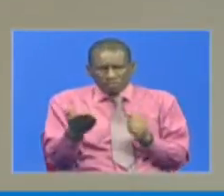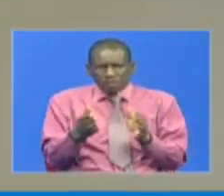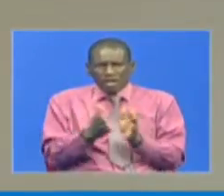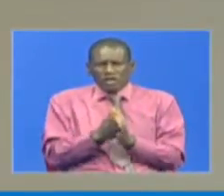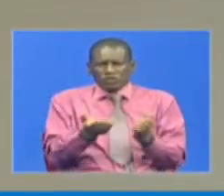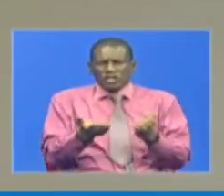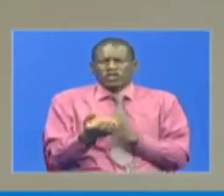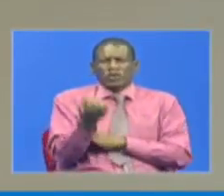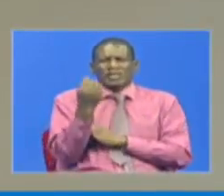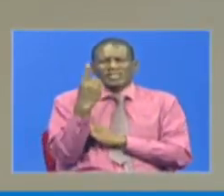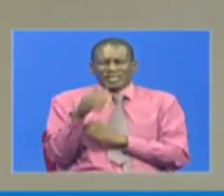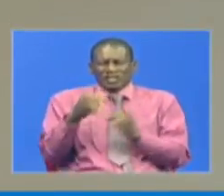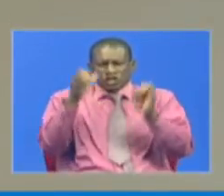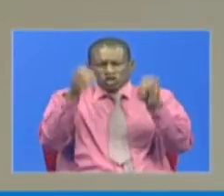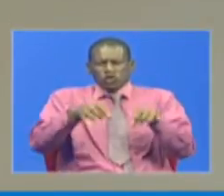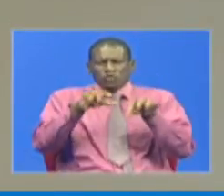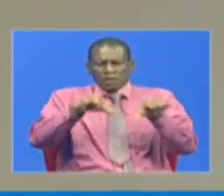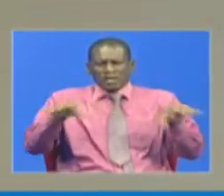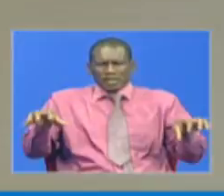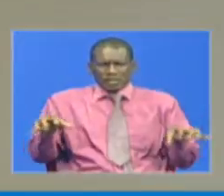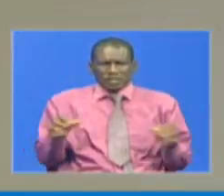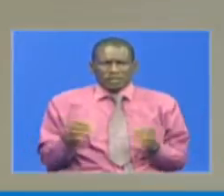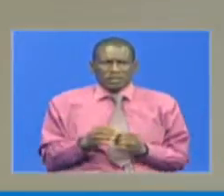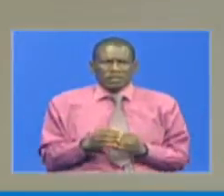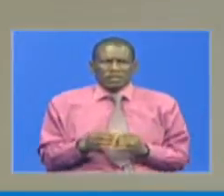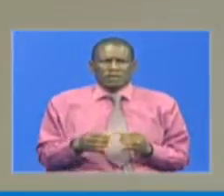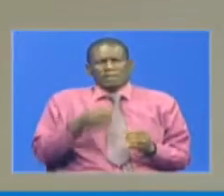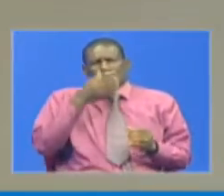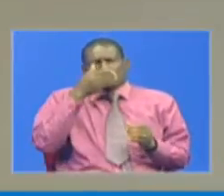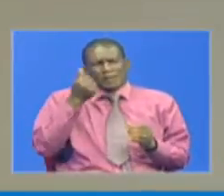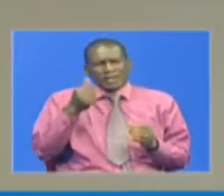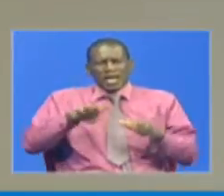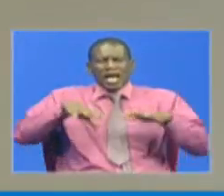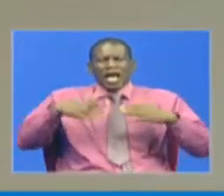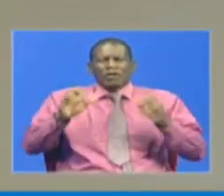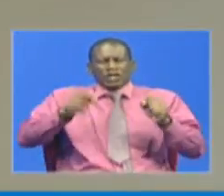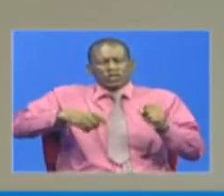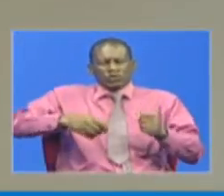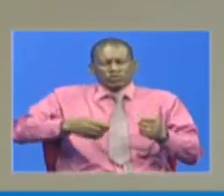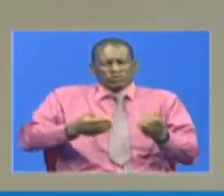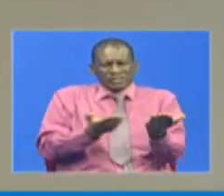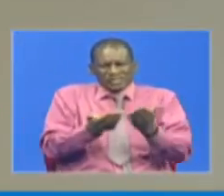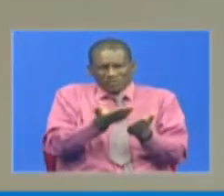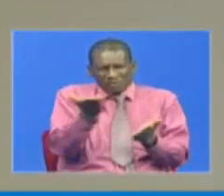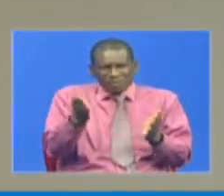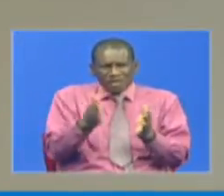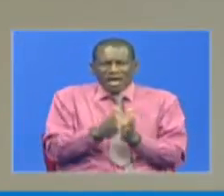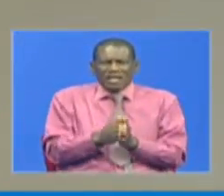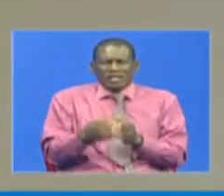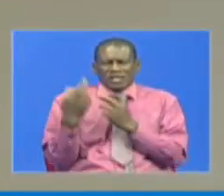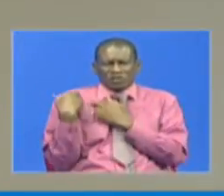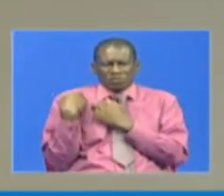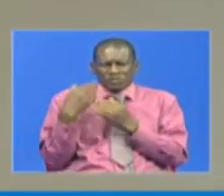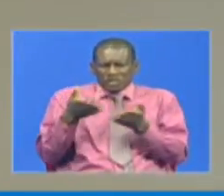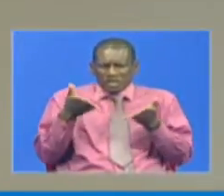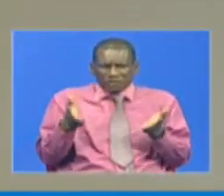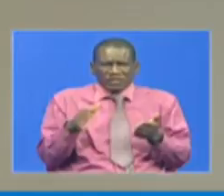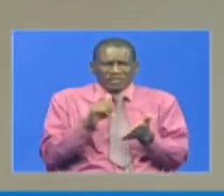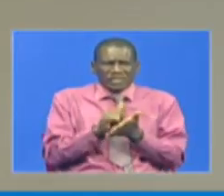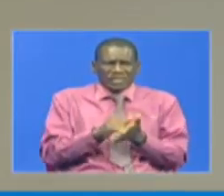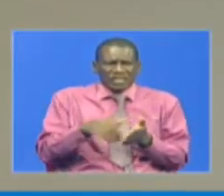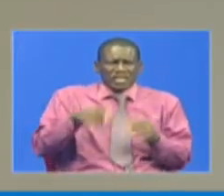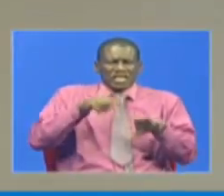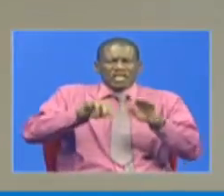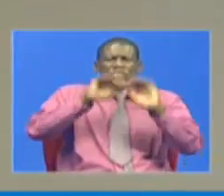understand that new market better. How can you serve them? And the beauty is, right now, around the